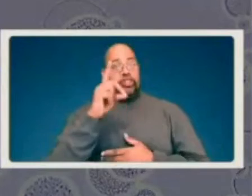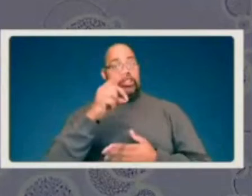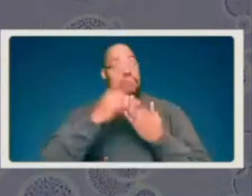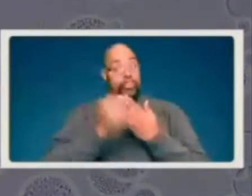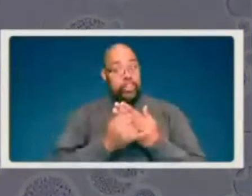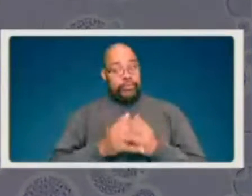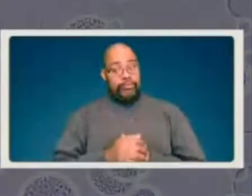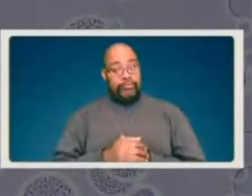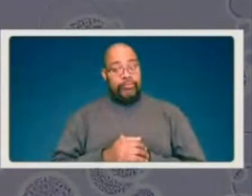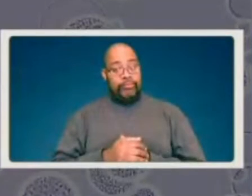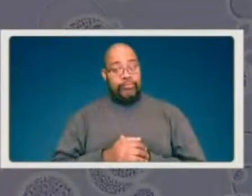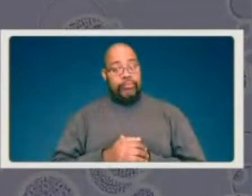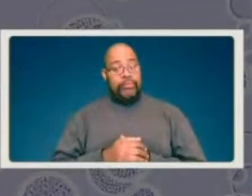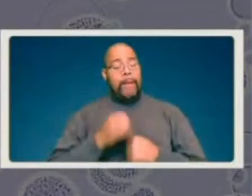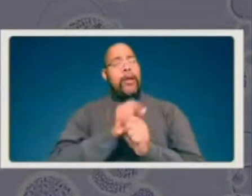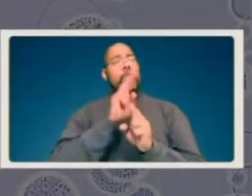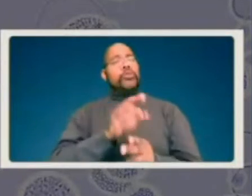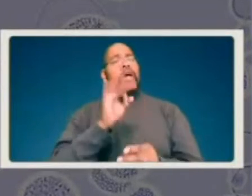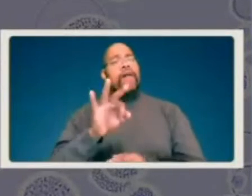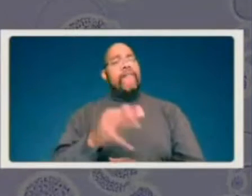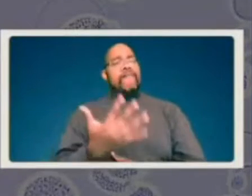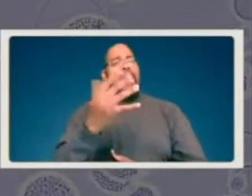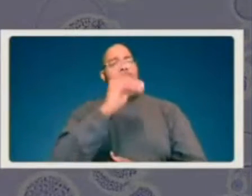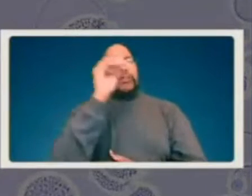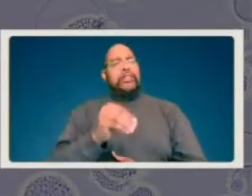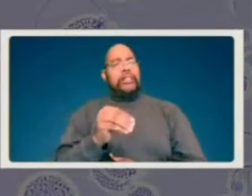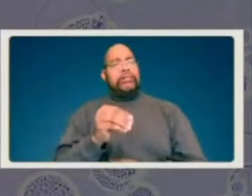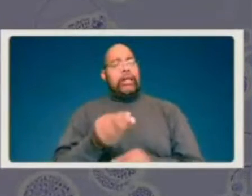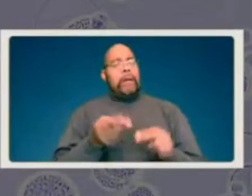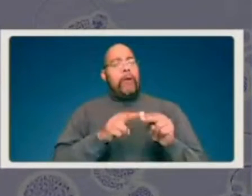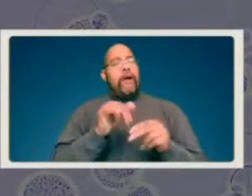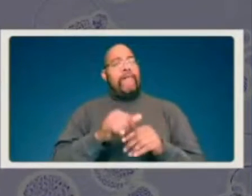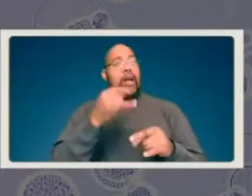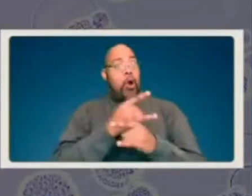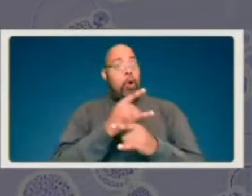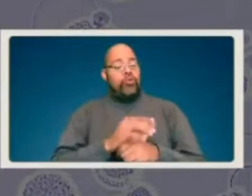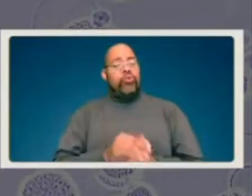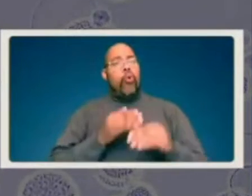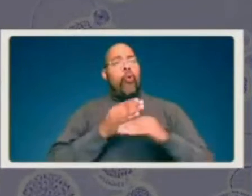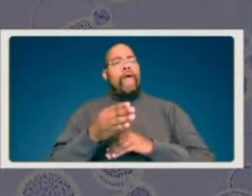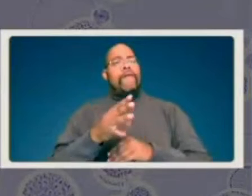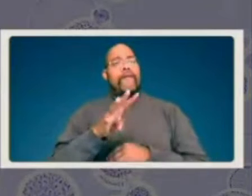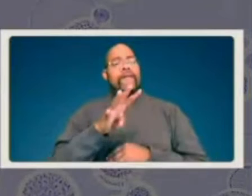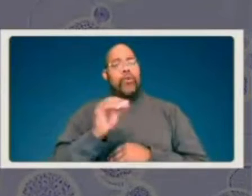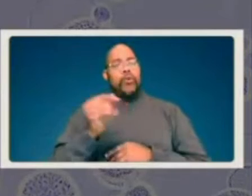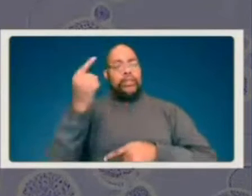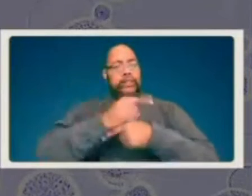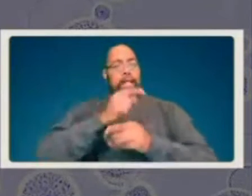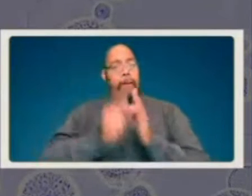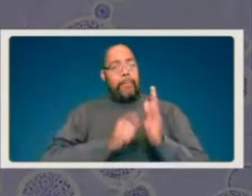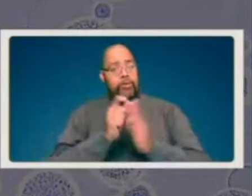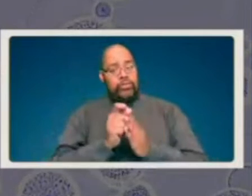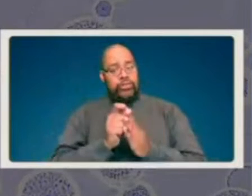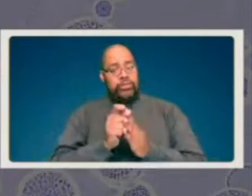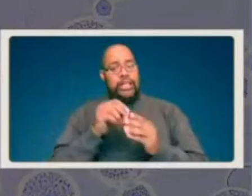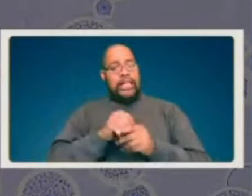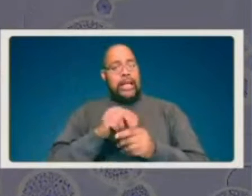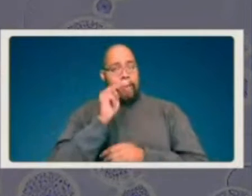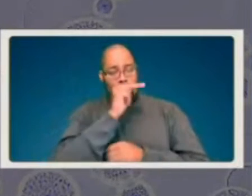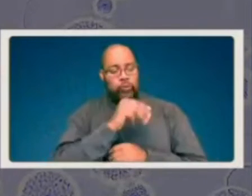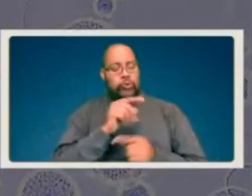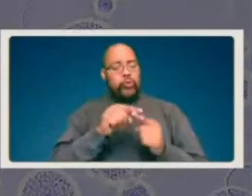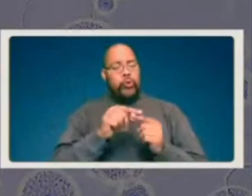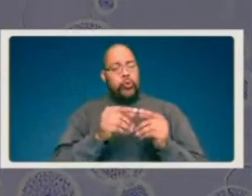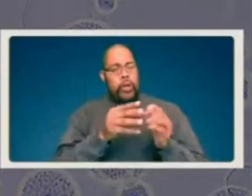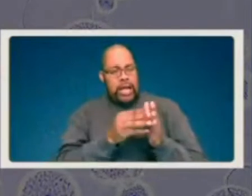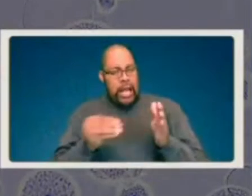My PhD project aims to make use of a 5% dose of alcohol over a 14-day period in